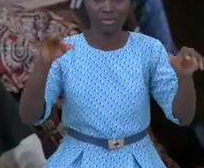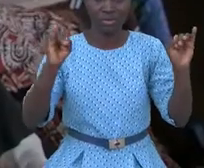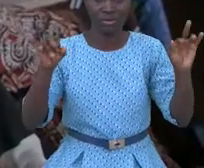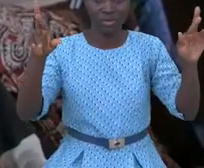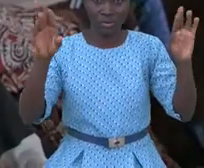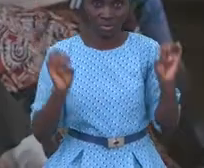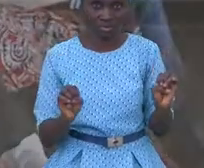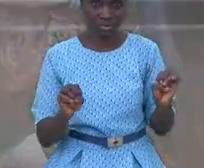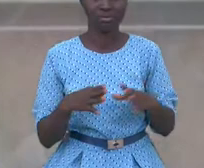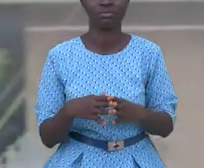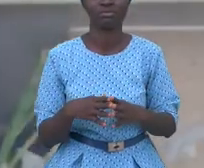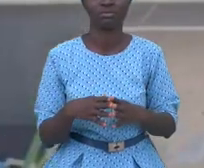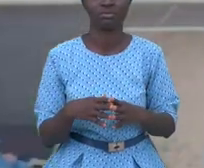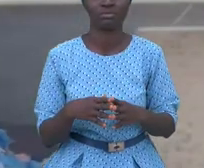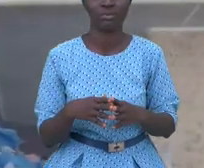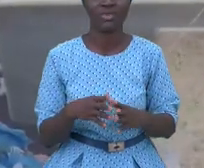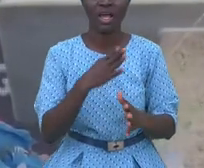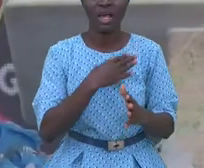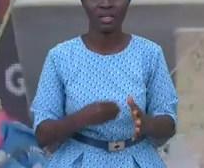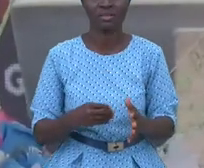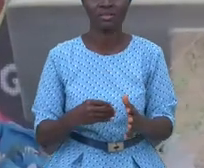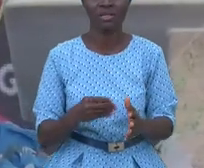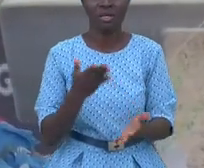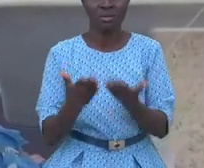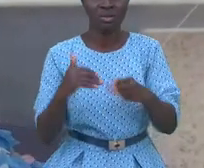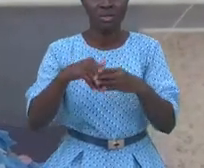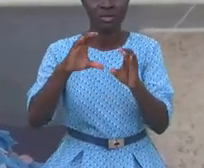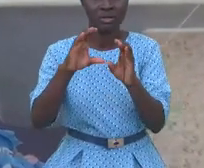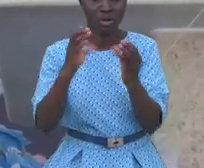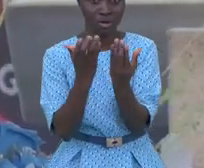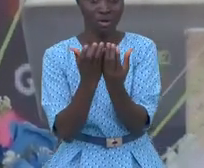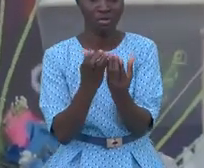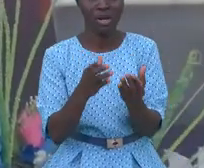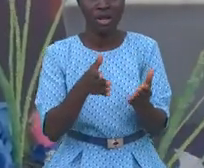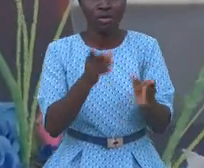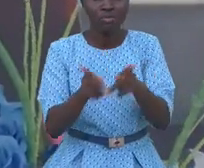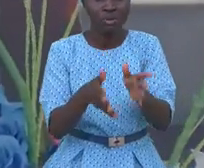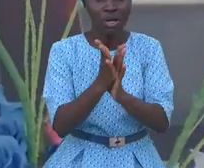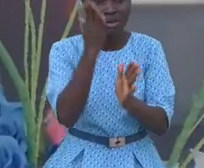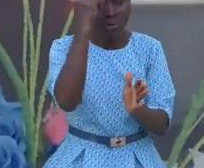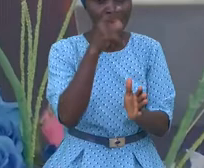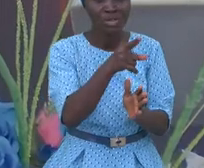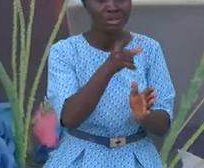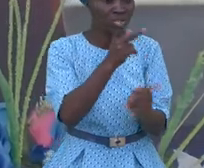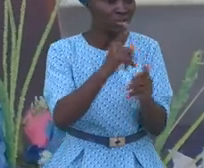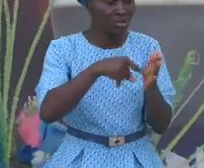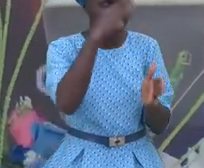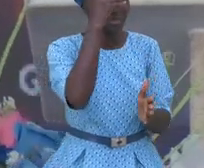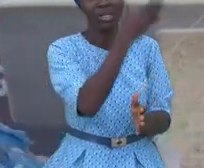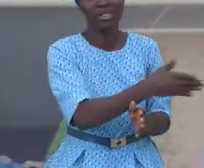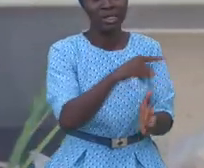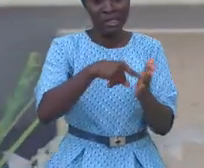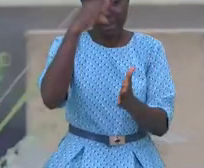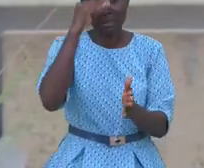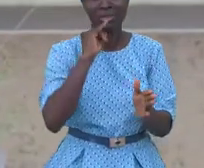company, why are you keeping this man? The man has expired. It's gone beyond the time and the period and